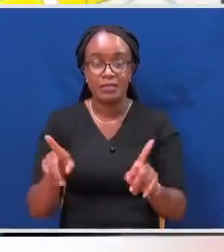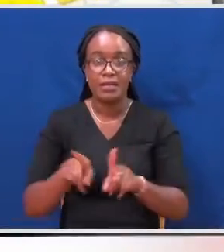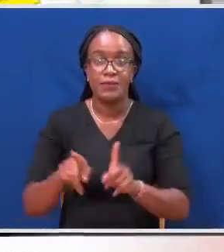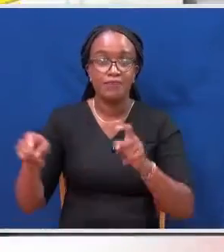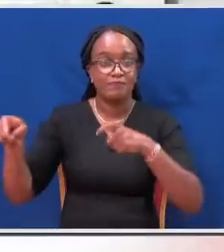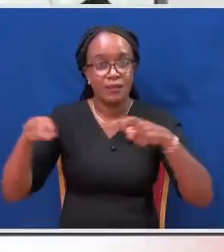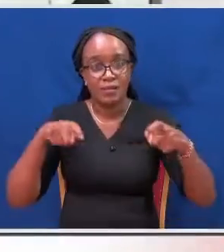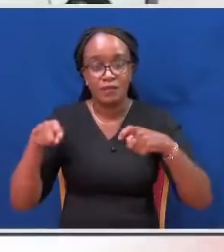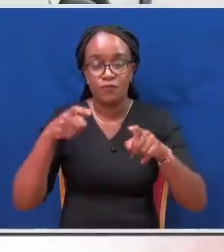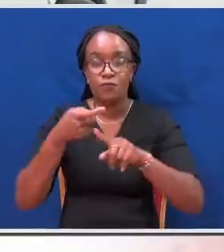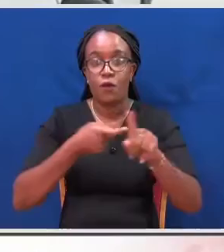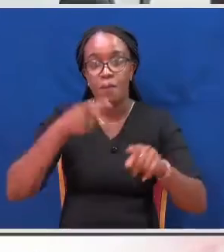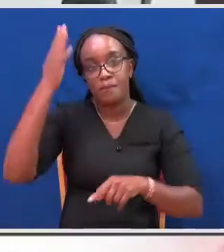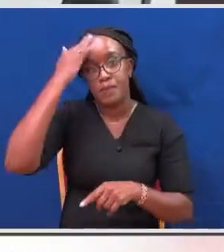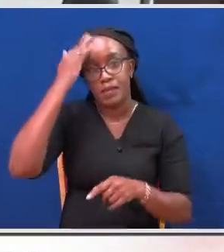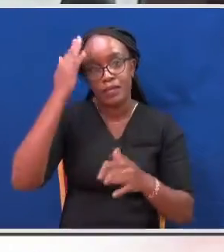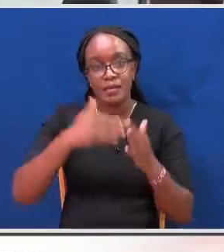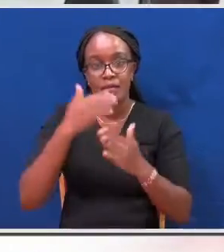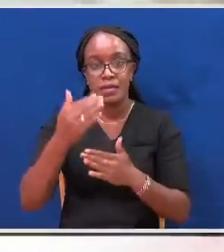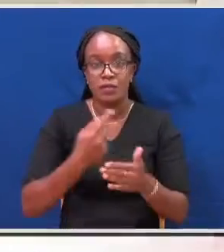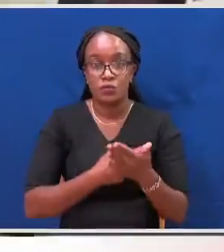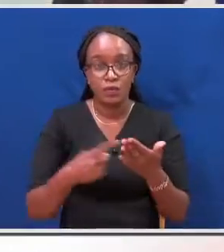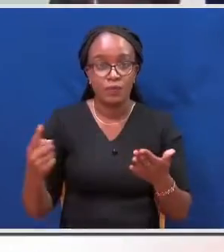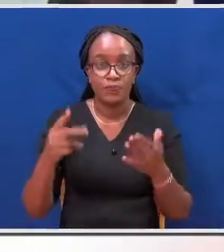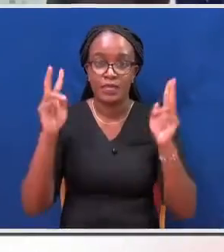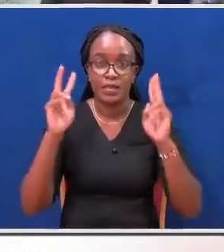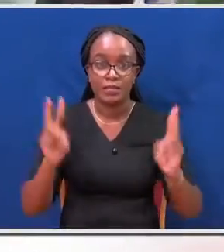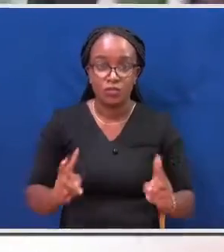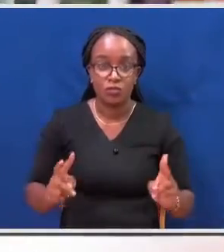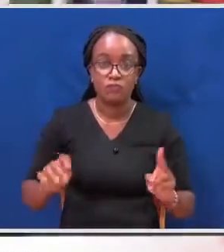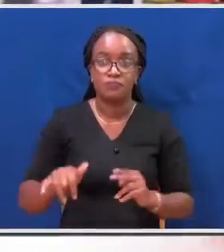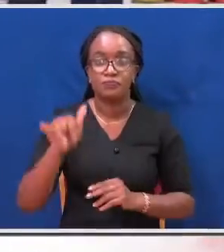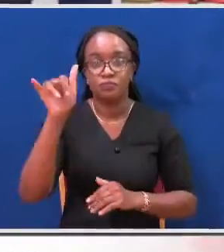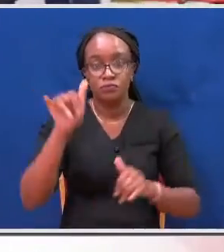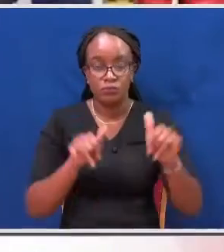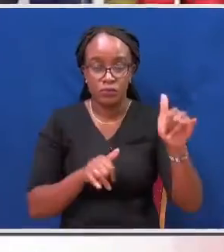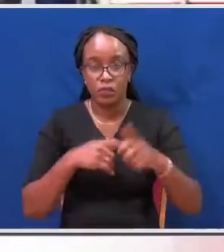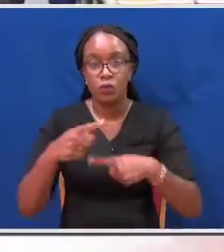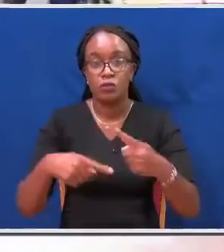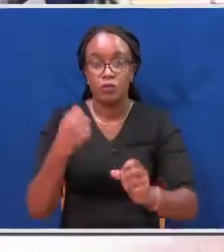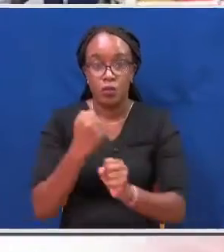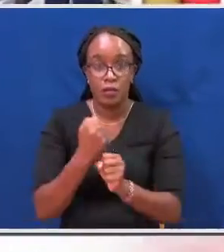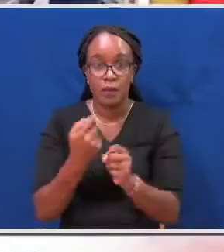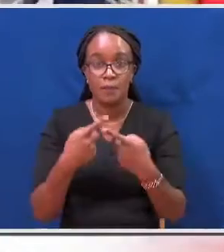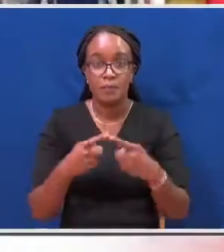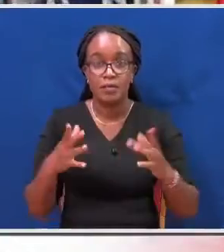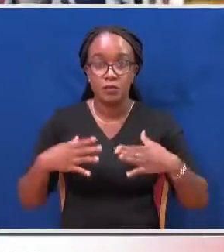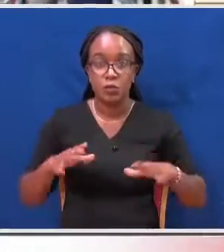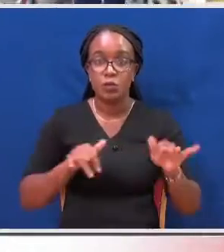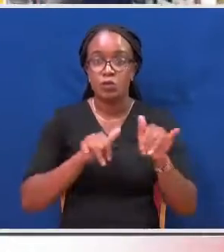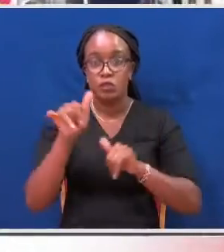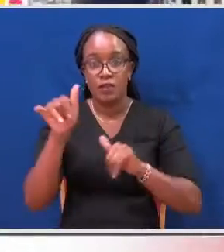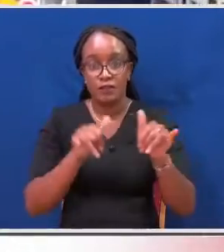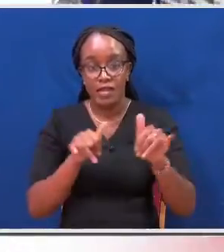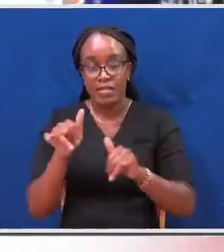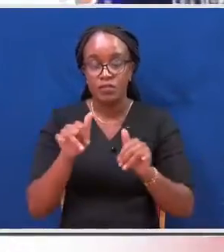indefinitely from Monday next week, international flights will continue operating as usual. However, those traveling into the country